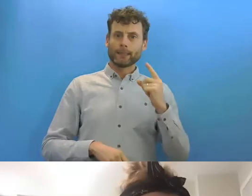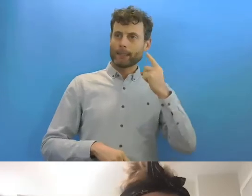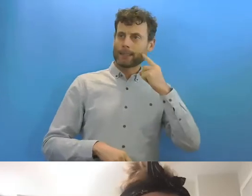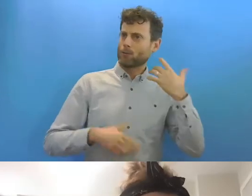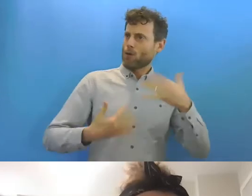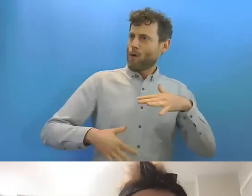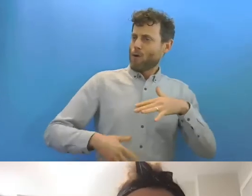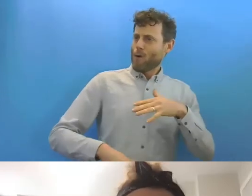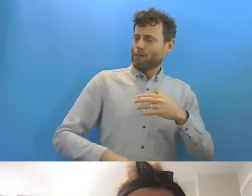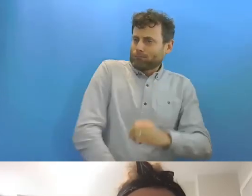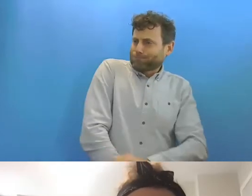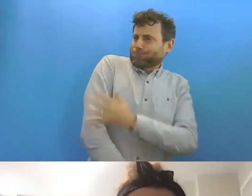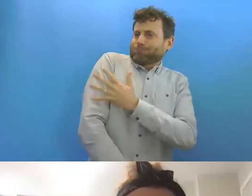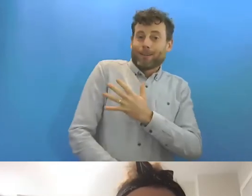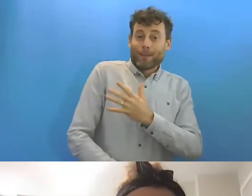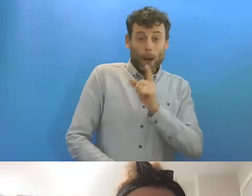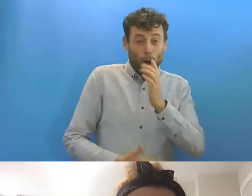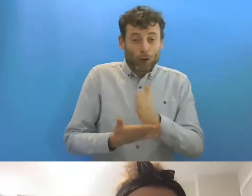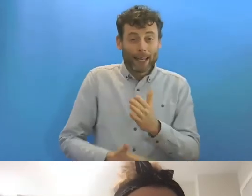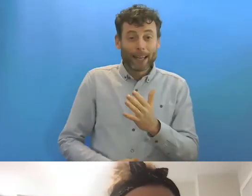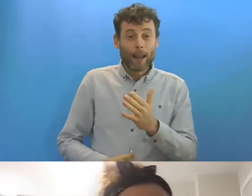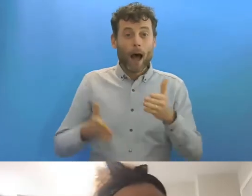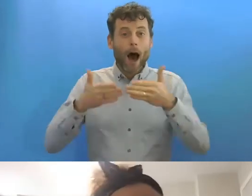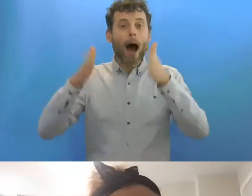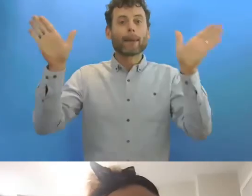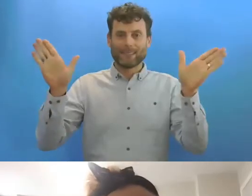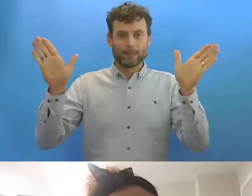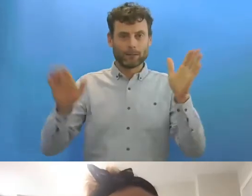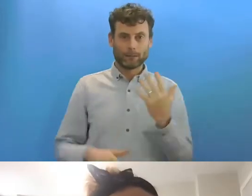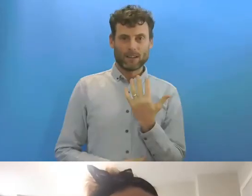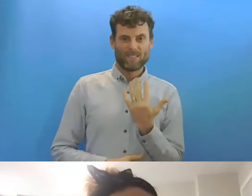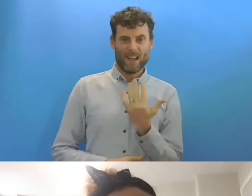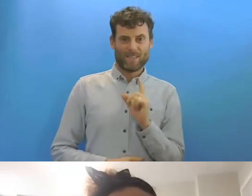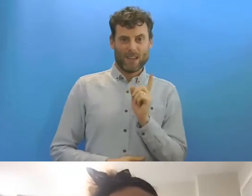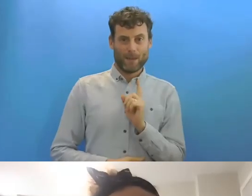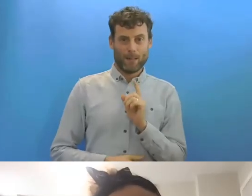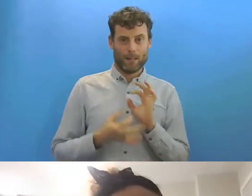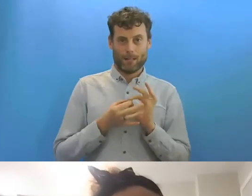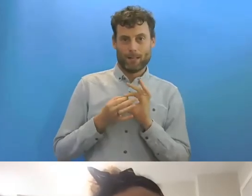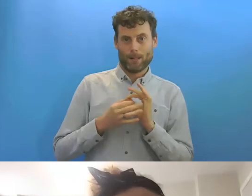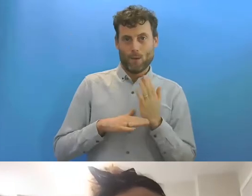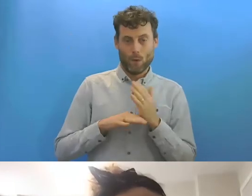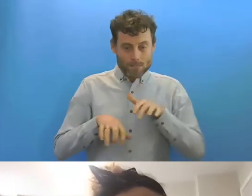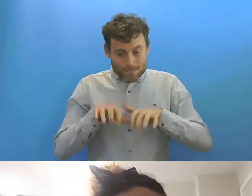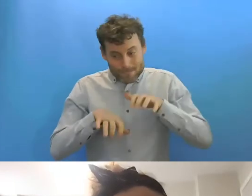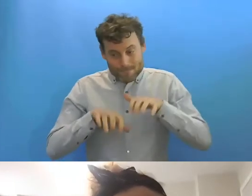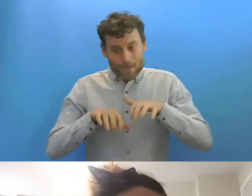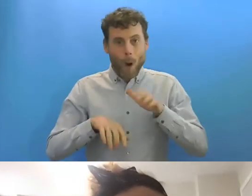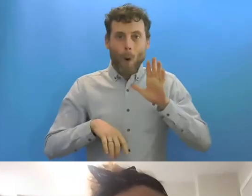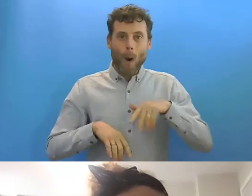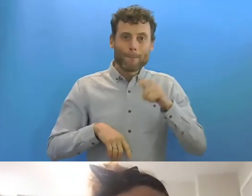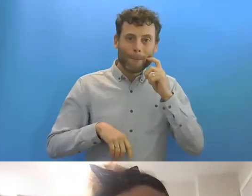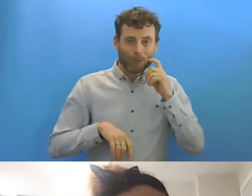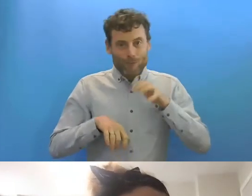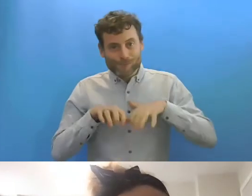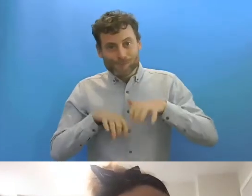is, you know, 5 to 7 people sitting, not even all full time, sitting at computers in their bedrooms at the